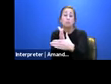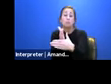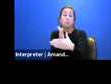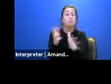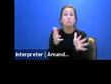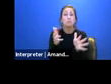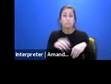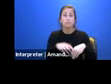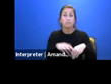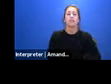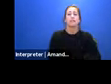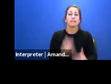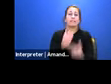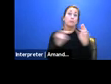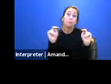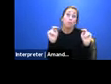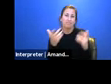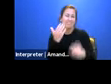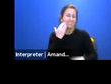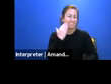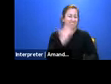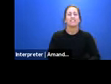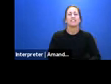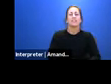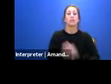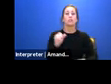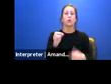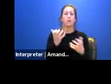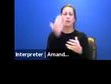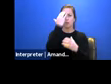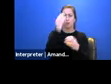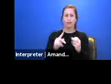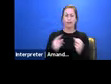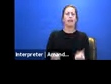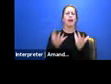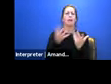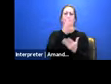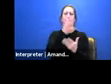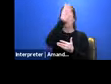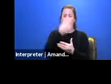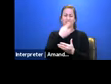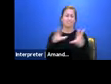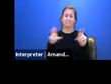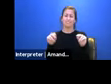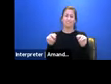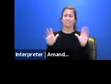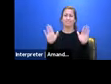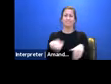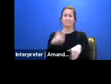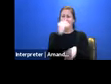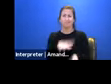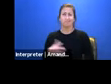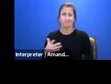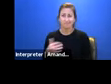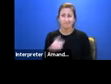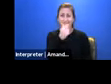look at was say, okay, how many of our parents say, you know, no, we're not interested. We kept them in one bucket.